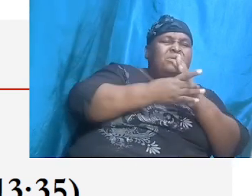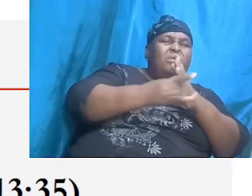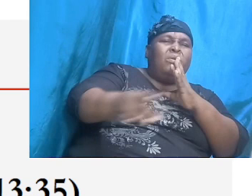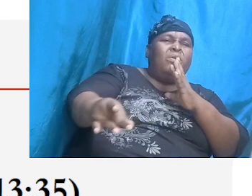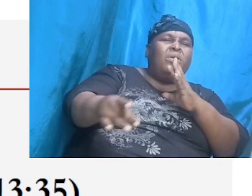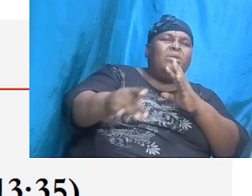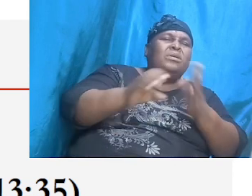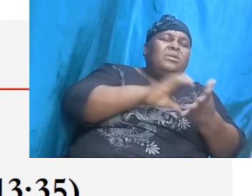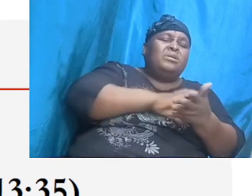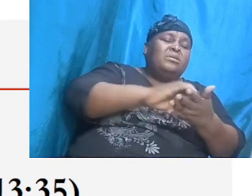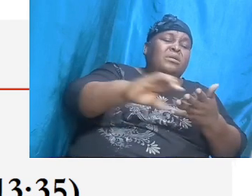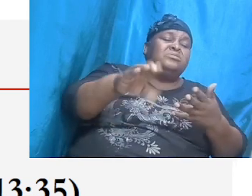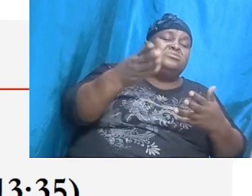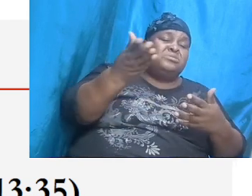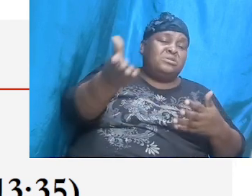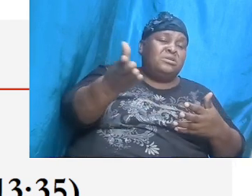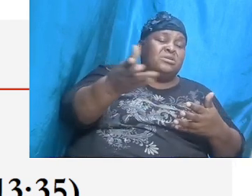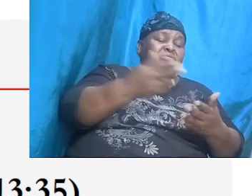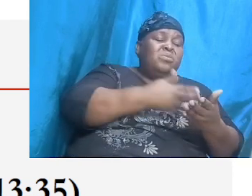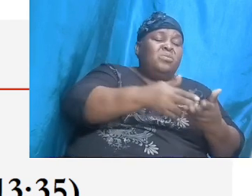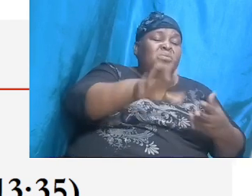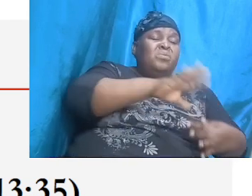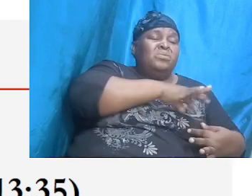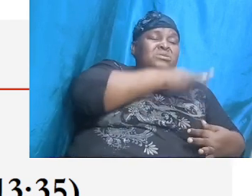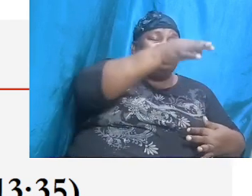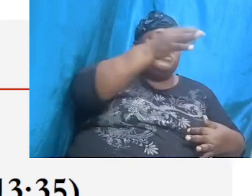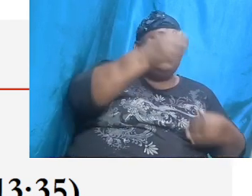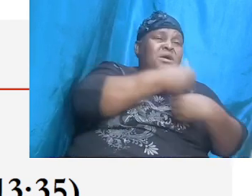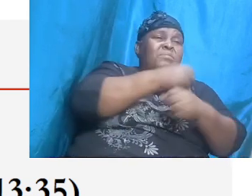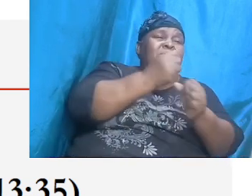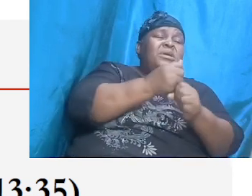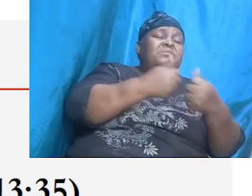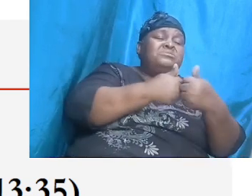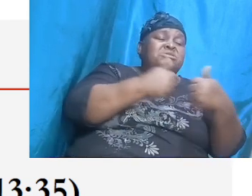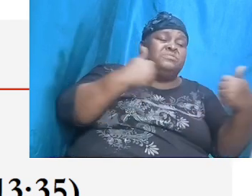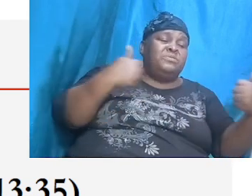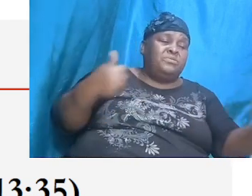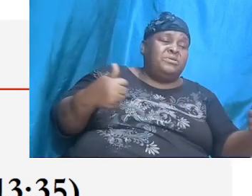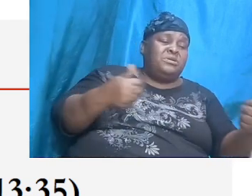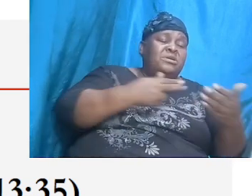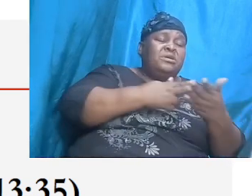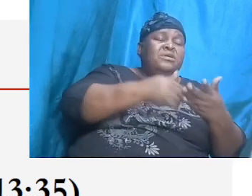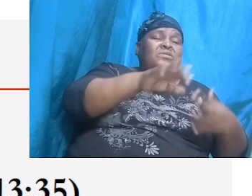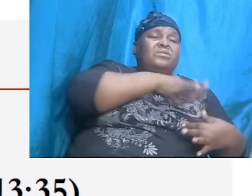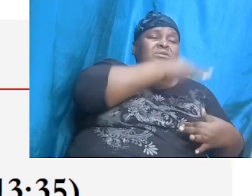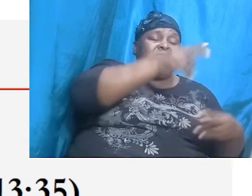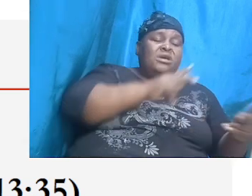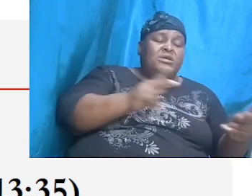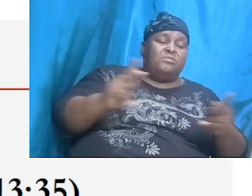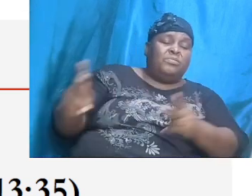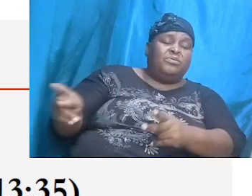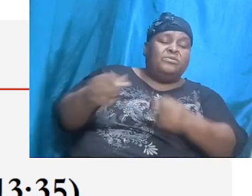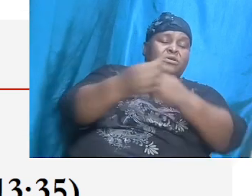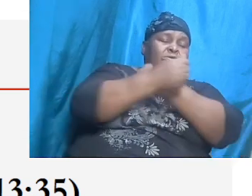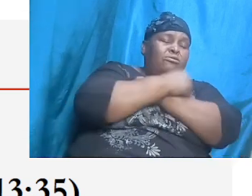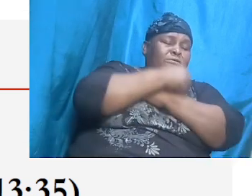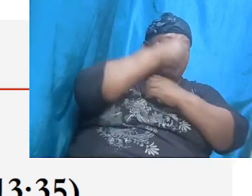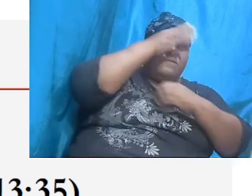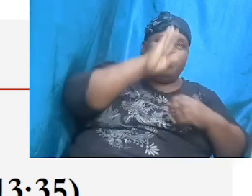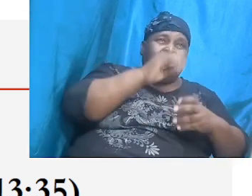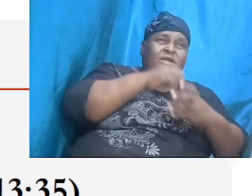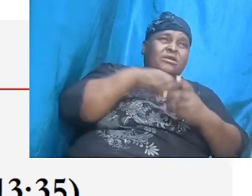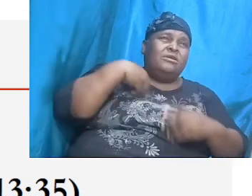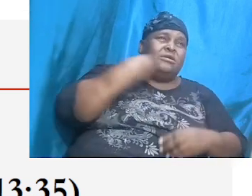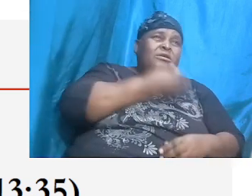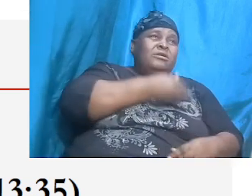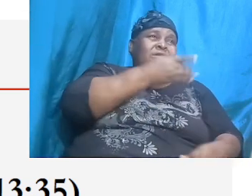Ghost that set him apart. In a similar way, it is the Holy Ghost that puts the love in our hearts, that makes us love each other